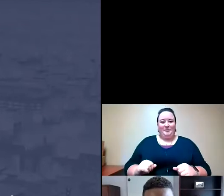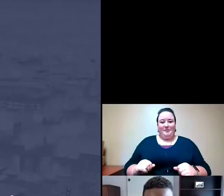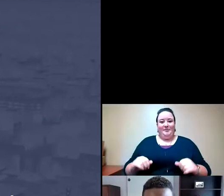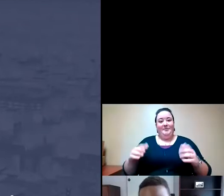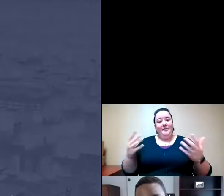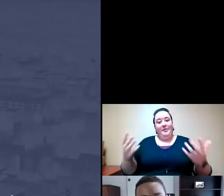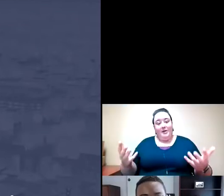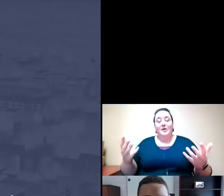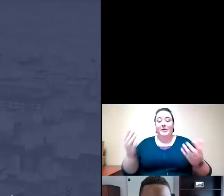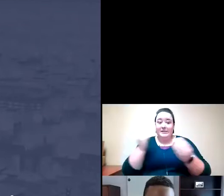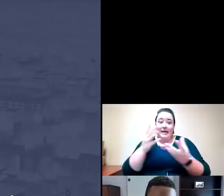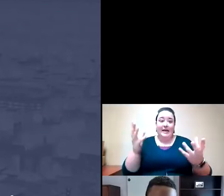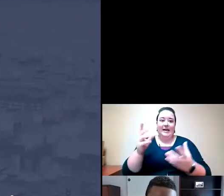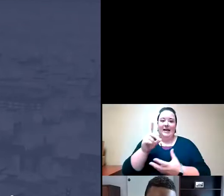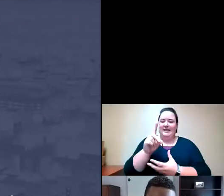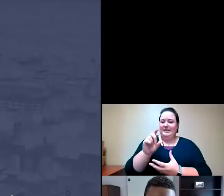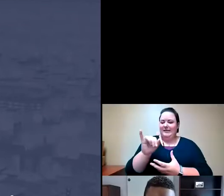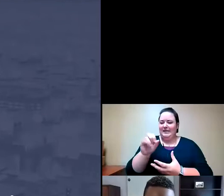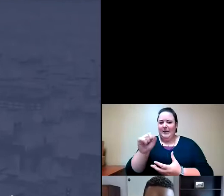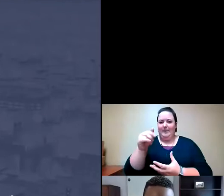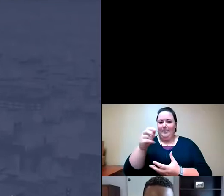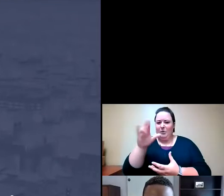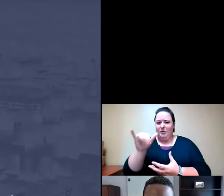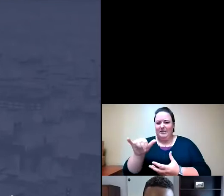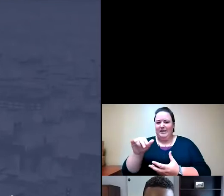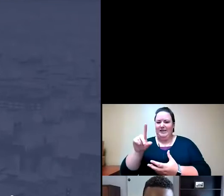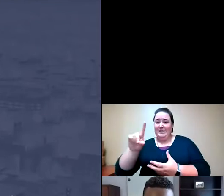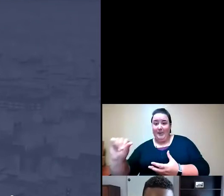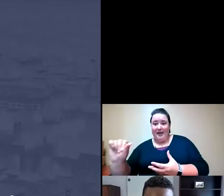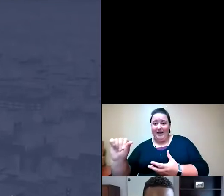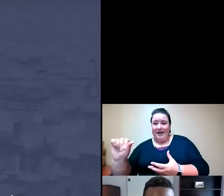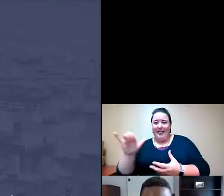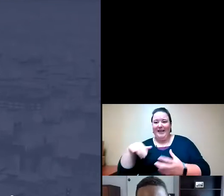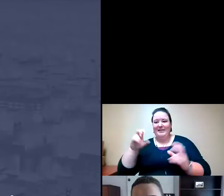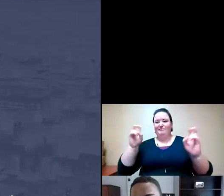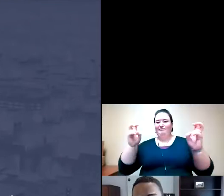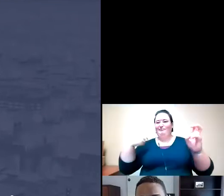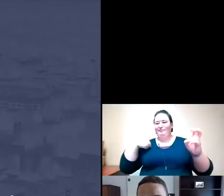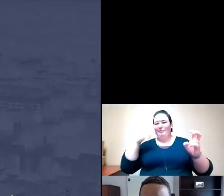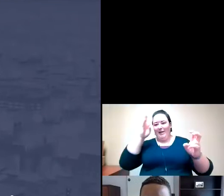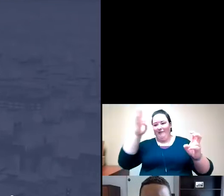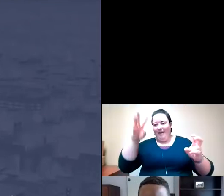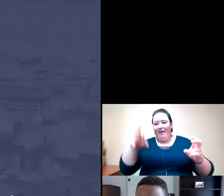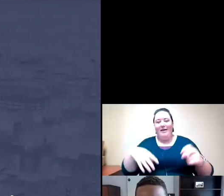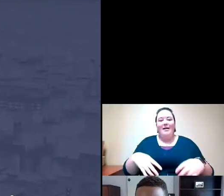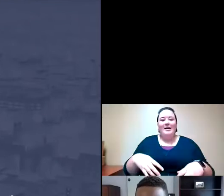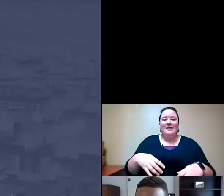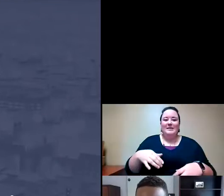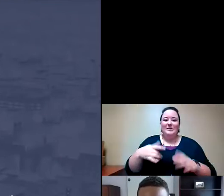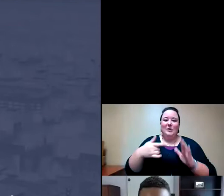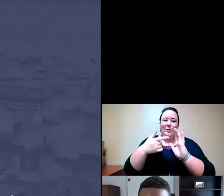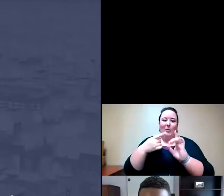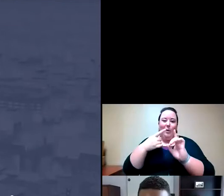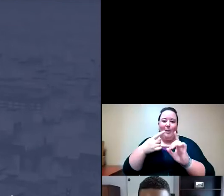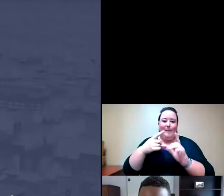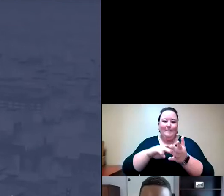So as I said, disabusing disability is a catchphrase that I coined to try to demonstrate that disability doesn't